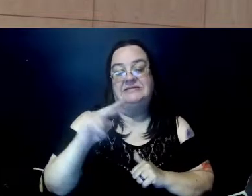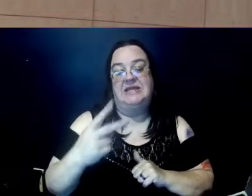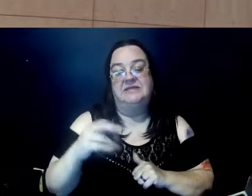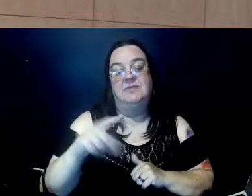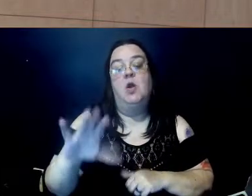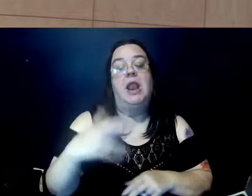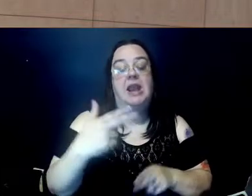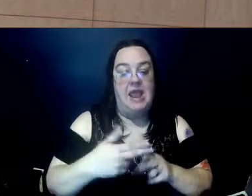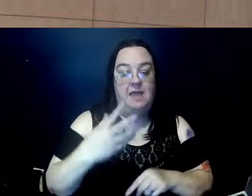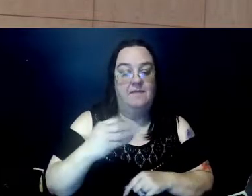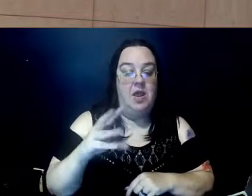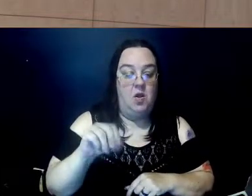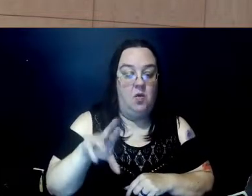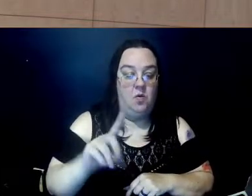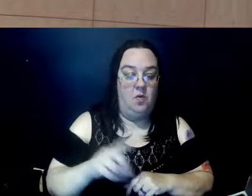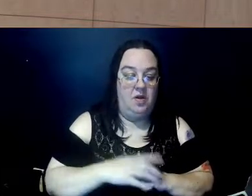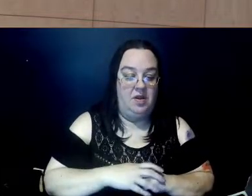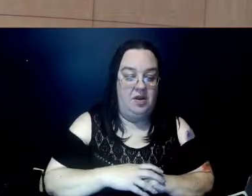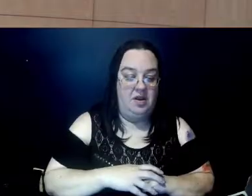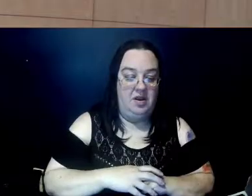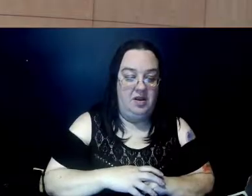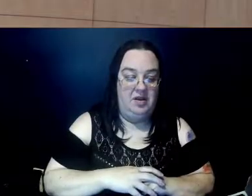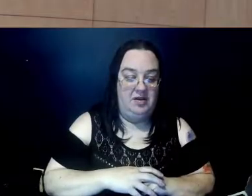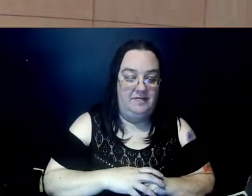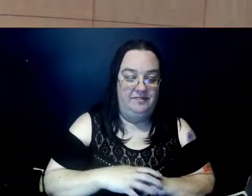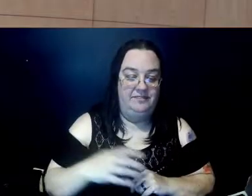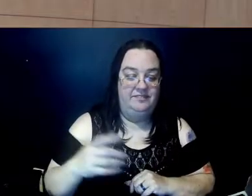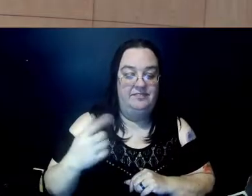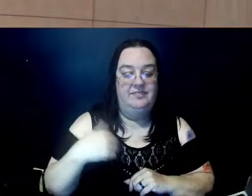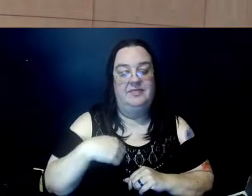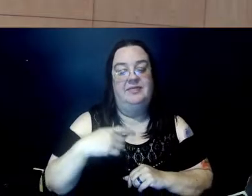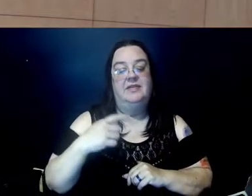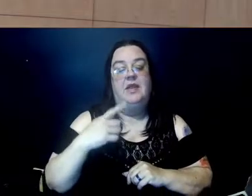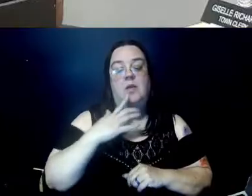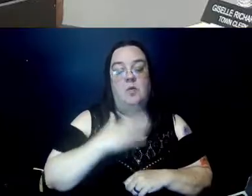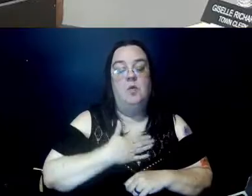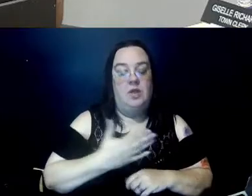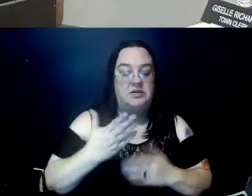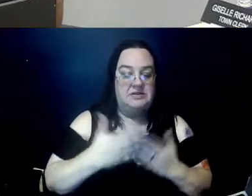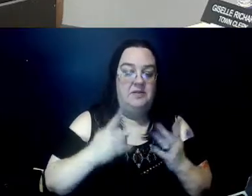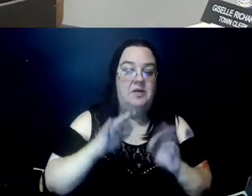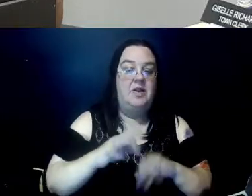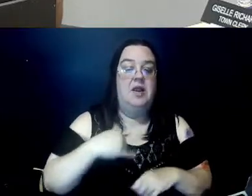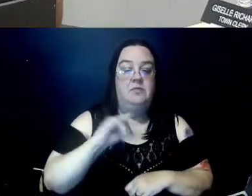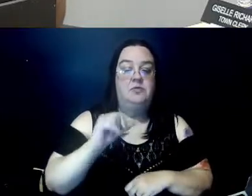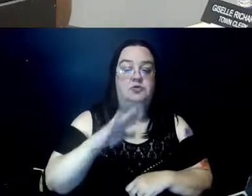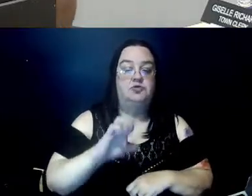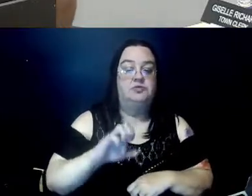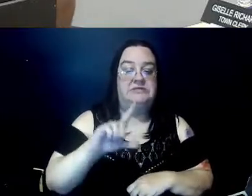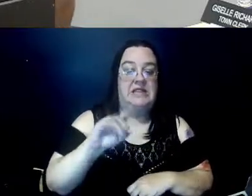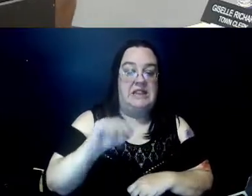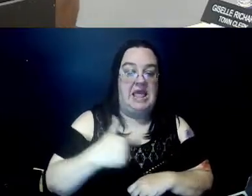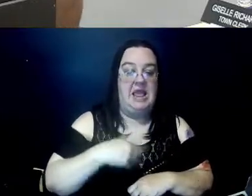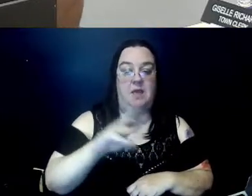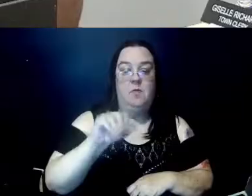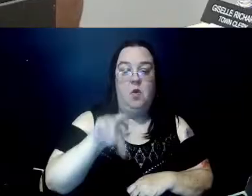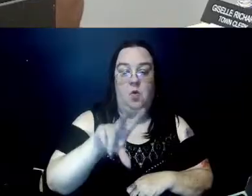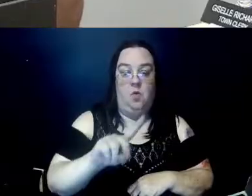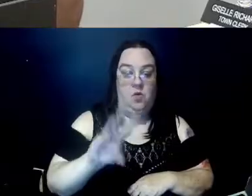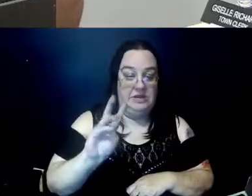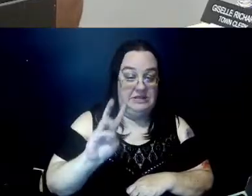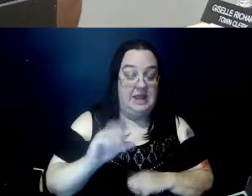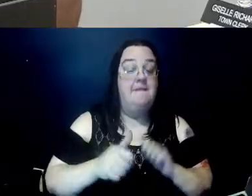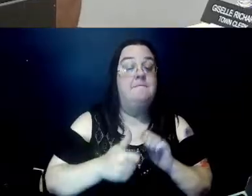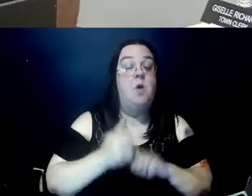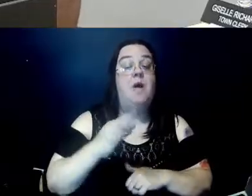and your ward. You have 3 minutes. Any time for something that worthwhile. I'm Joyce Lang. I'm in Ward 6. Most of you who are